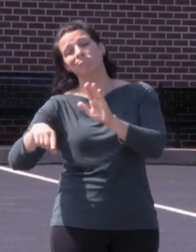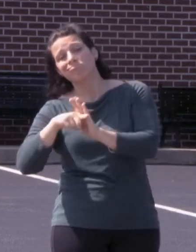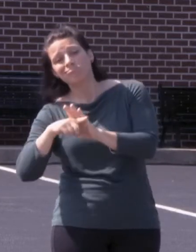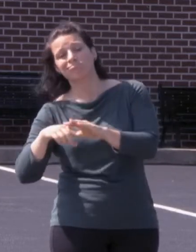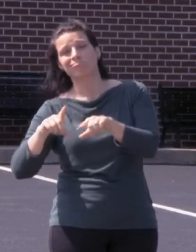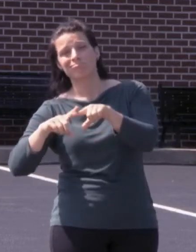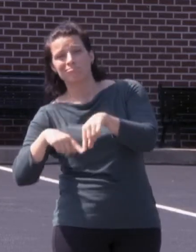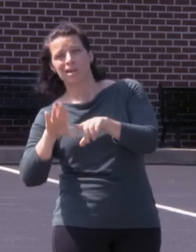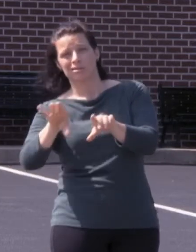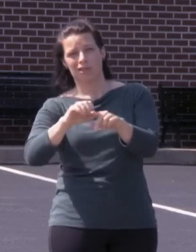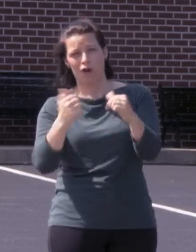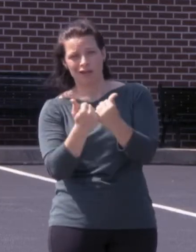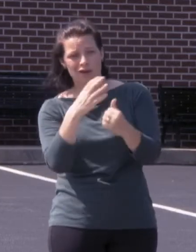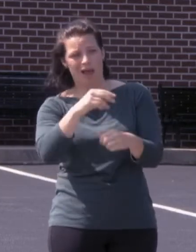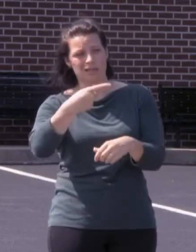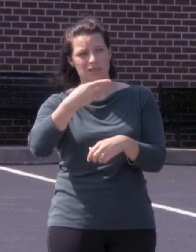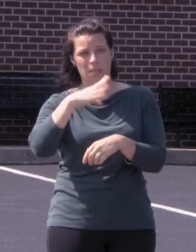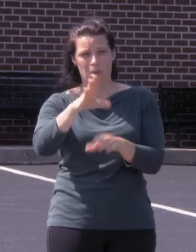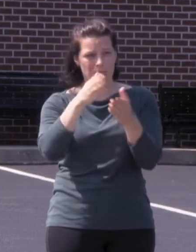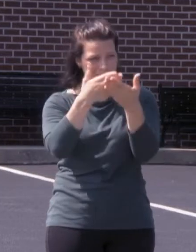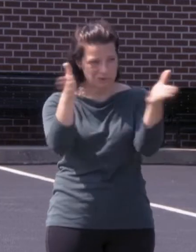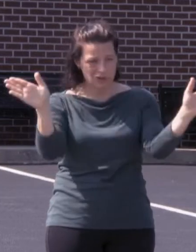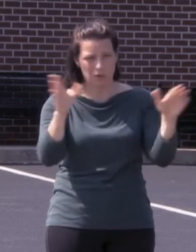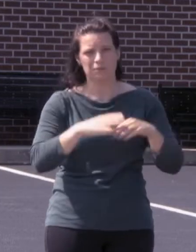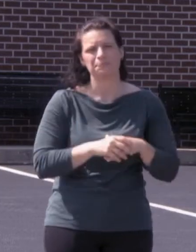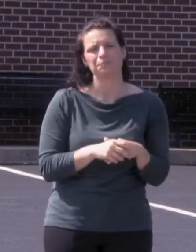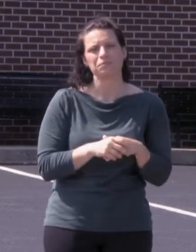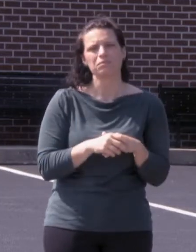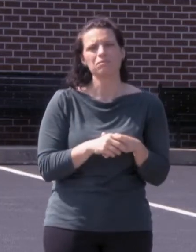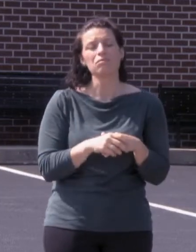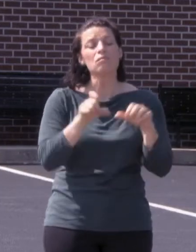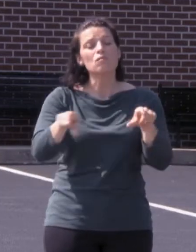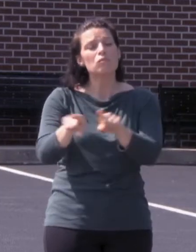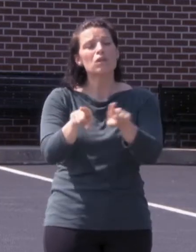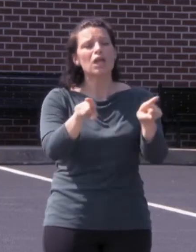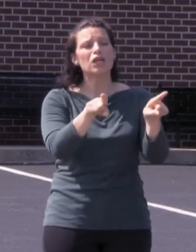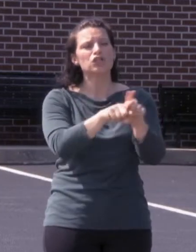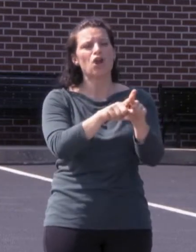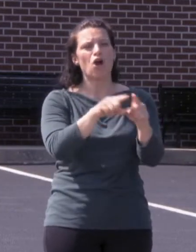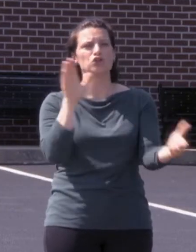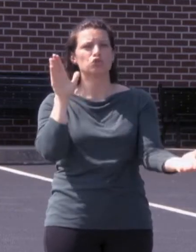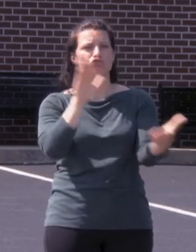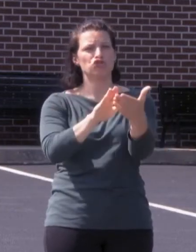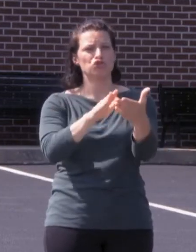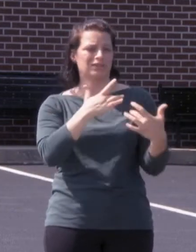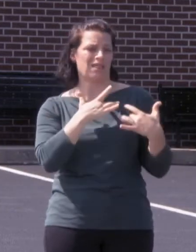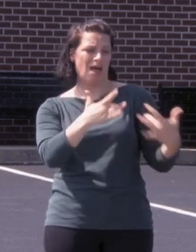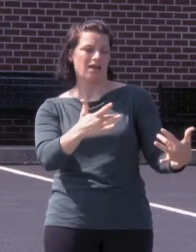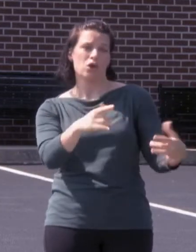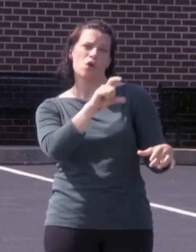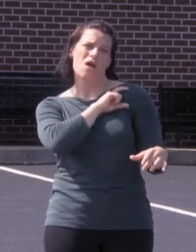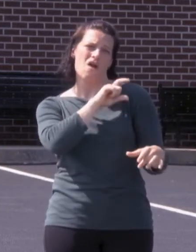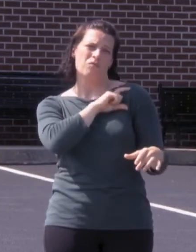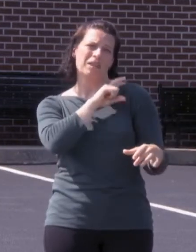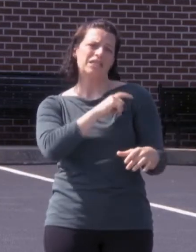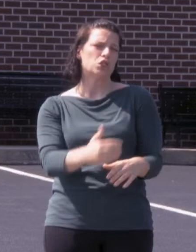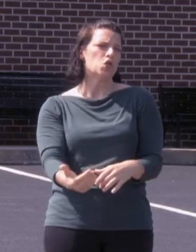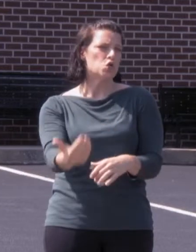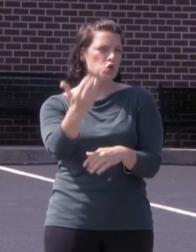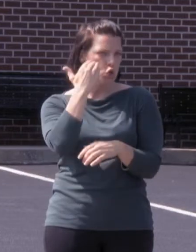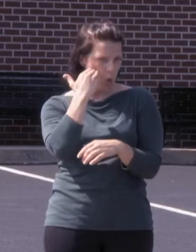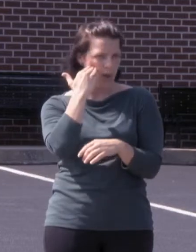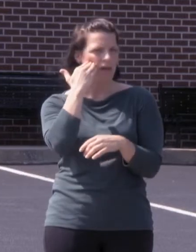their agency and to the public at large. It should also mitigate the likelihood a police force